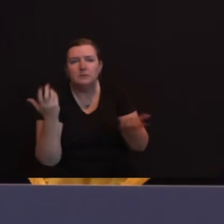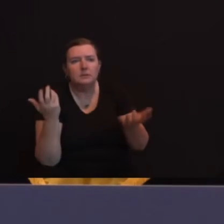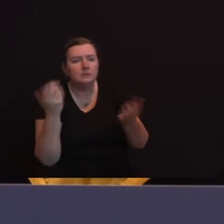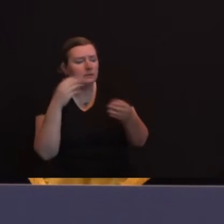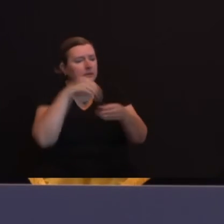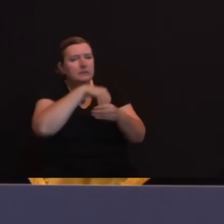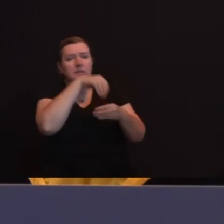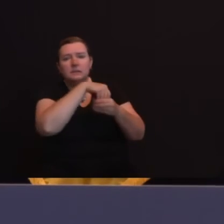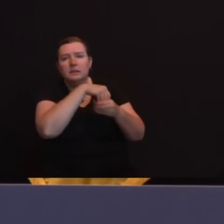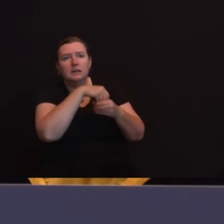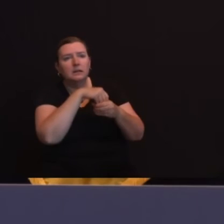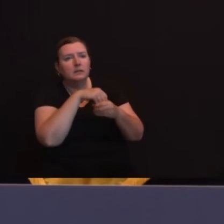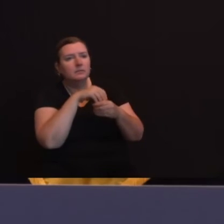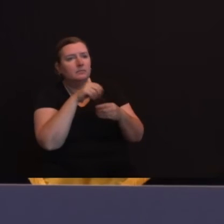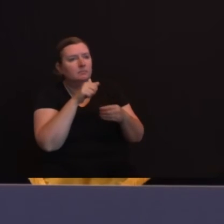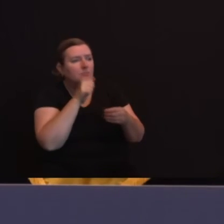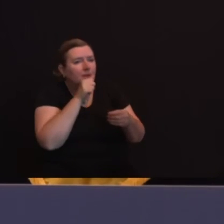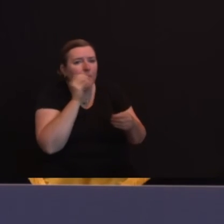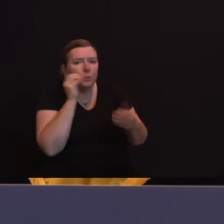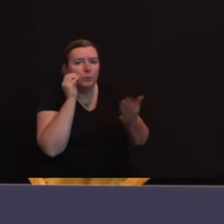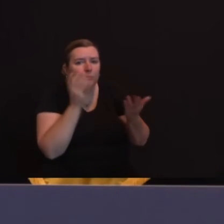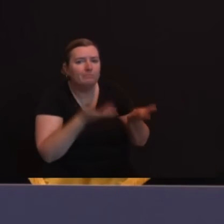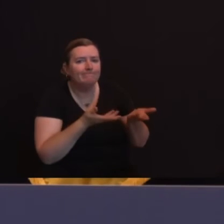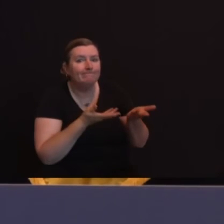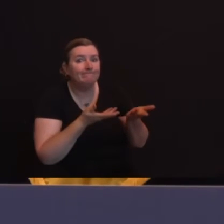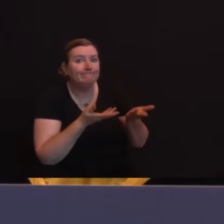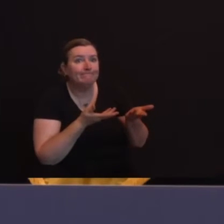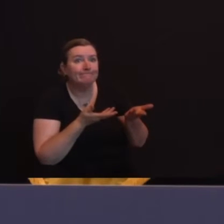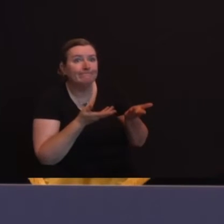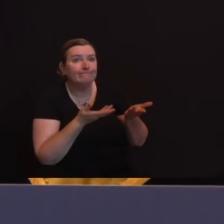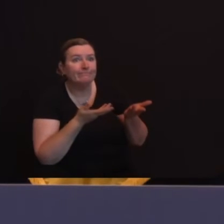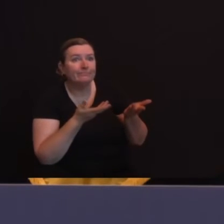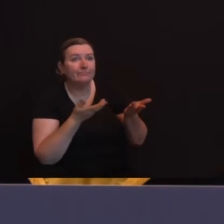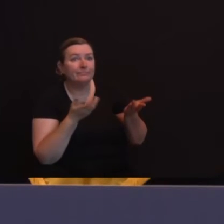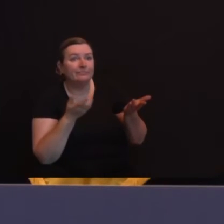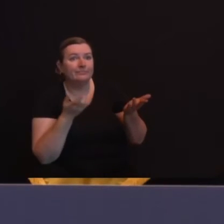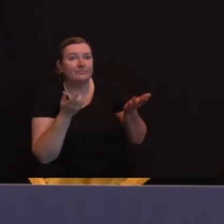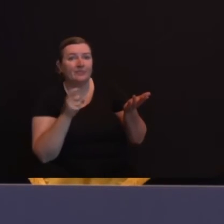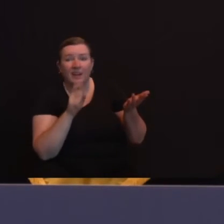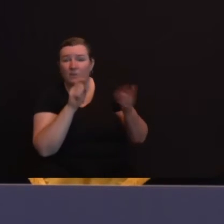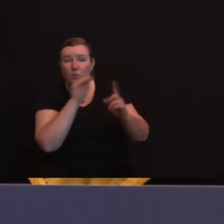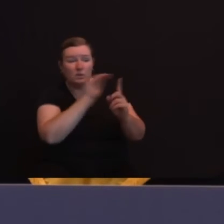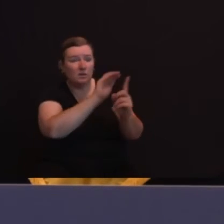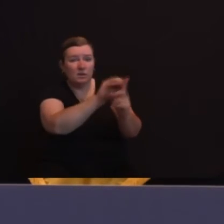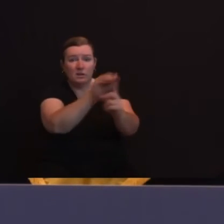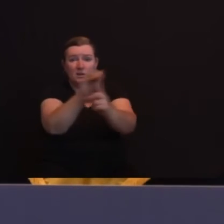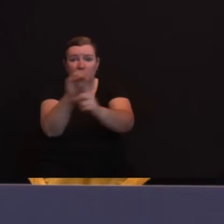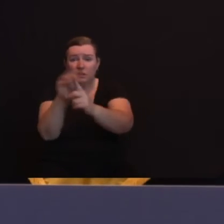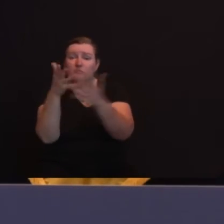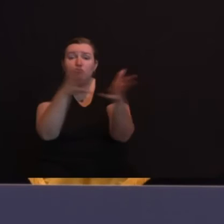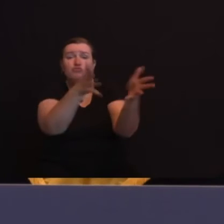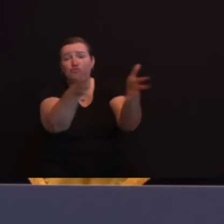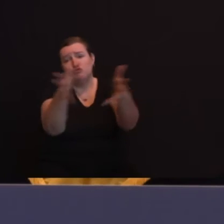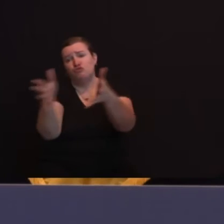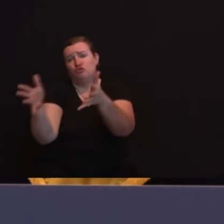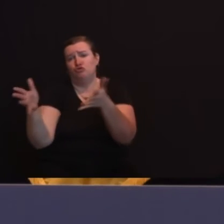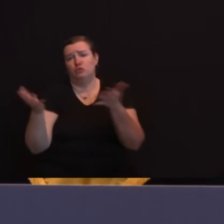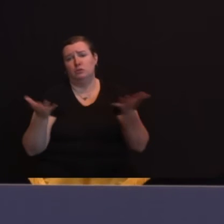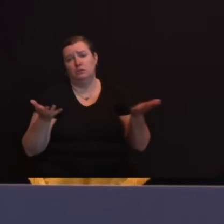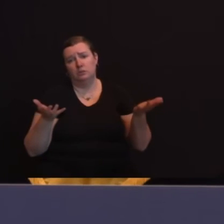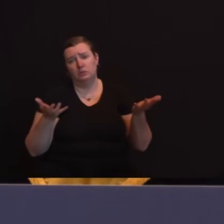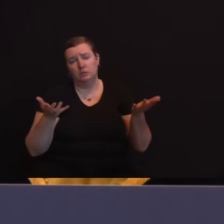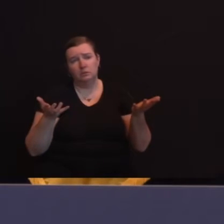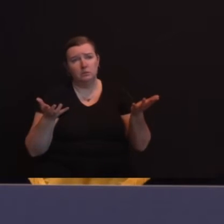private settings. And at this point, we had no choice but to take the steps. that we've taken. I'm not sure it has an implication on